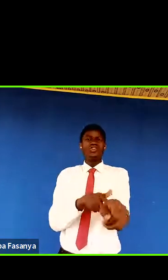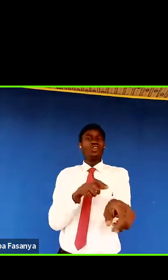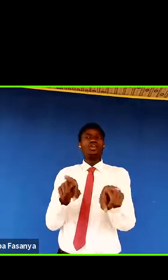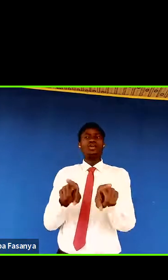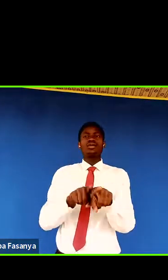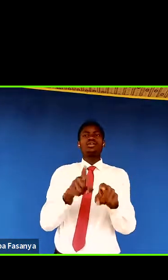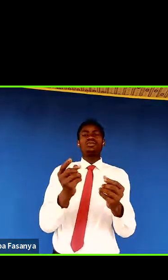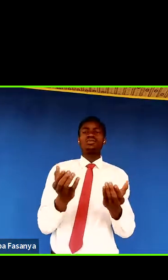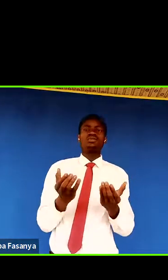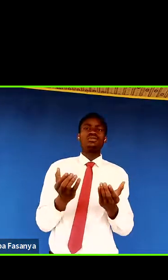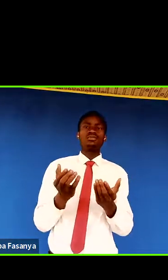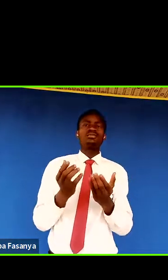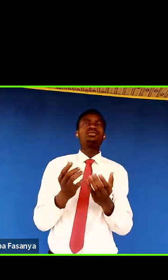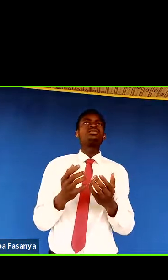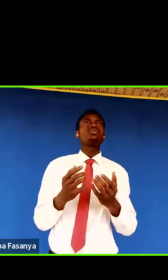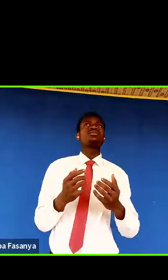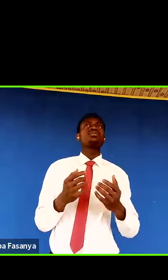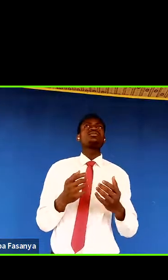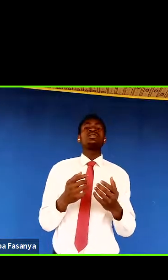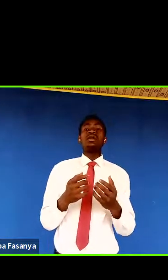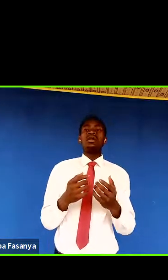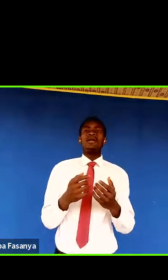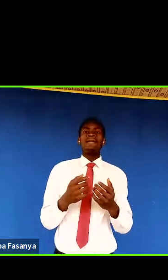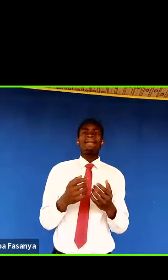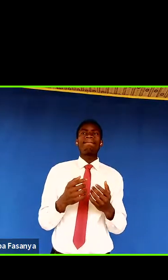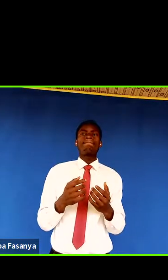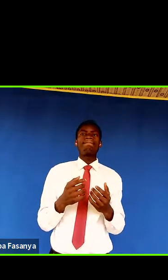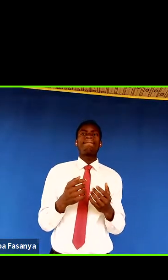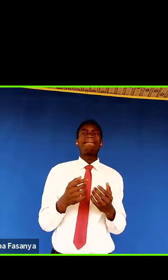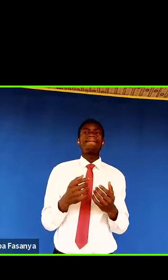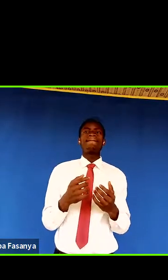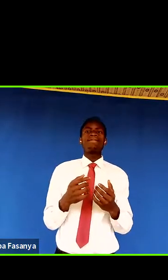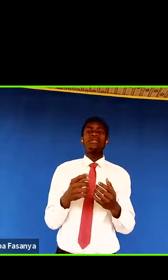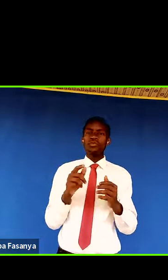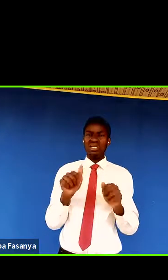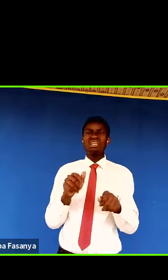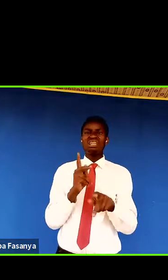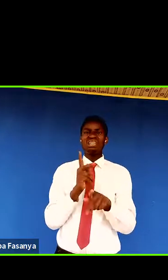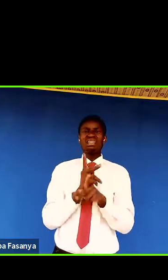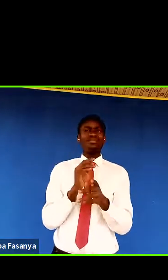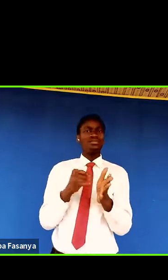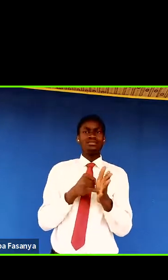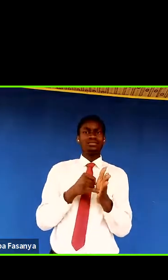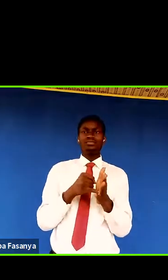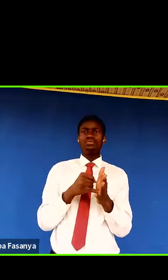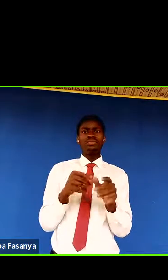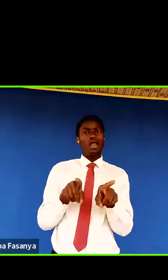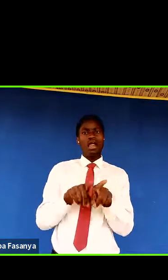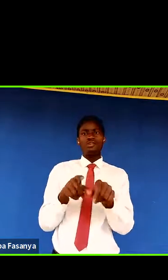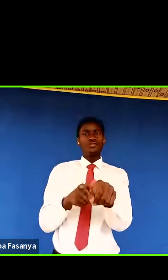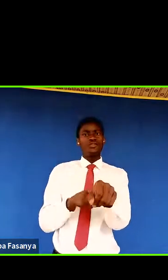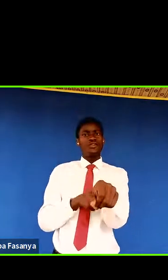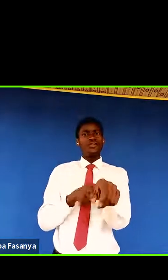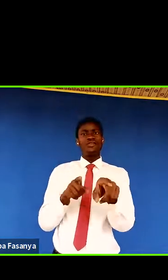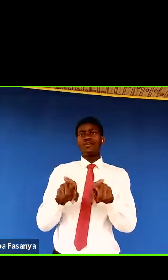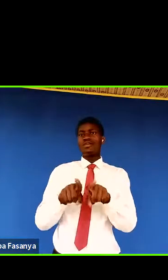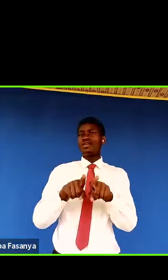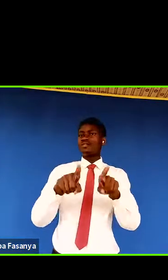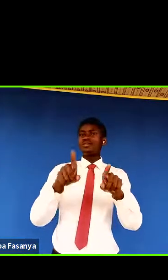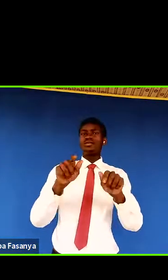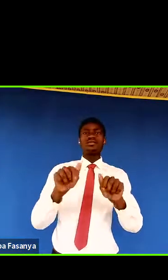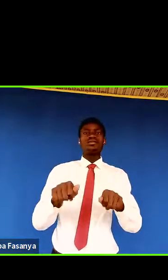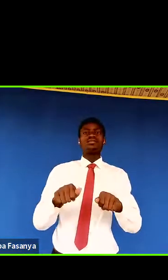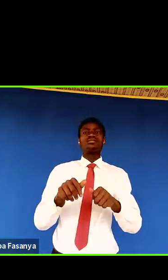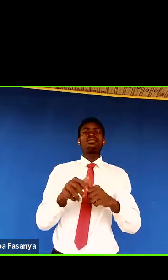Okay, so we can keep the egg and the keep it sperm for as long as you can. 10 years, 15 years. Wow. Yes, wow. yes.